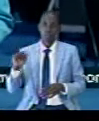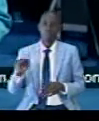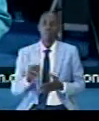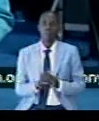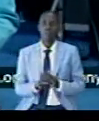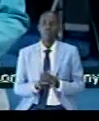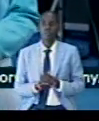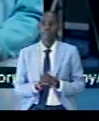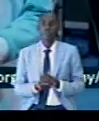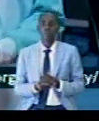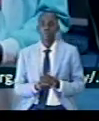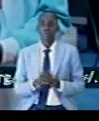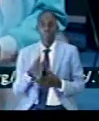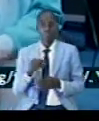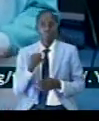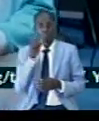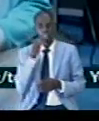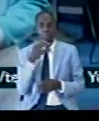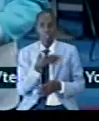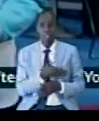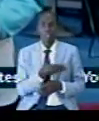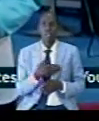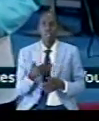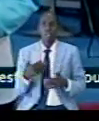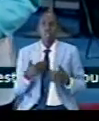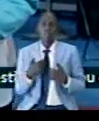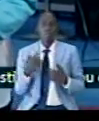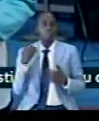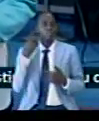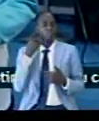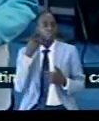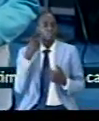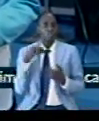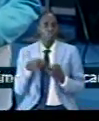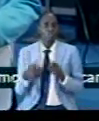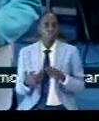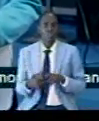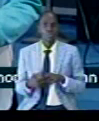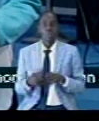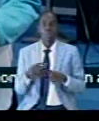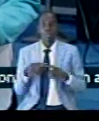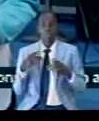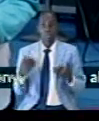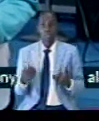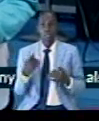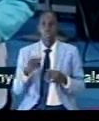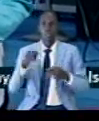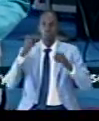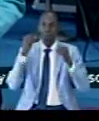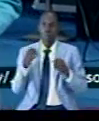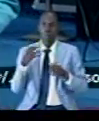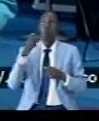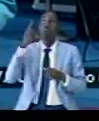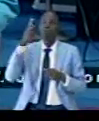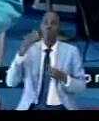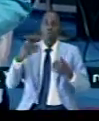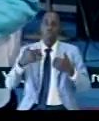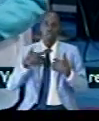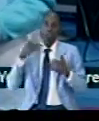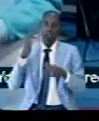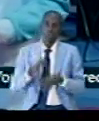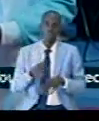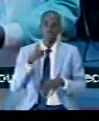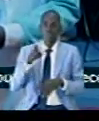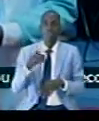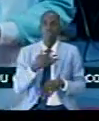She had hearing impairment, but now the power of God has healed her, and she